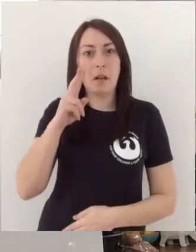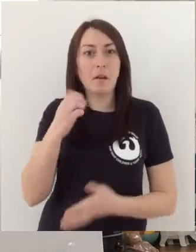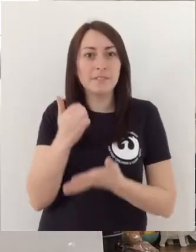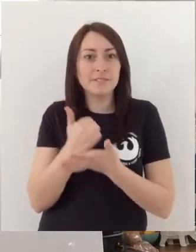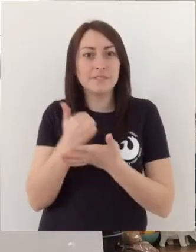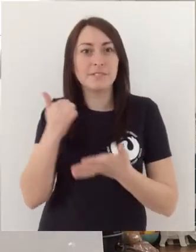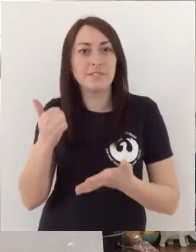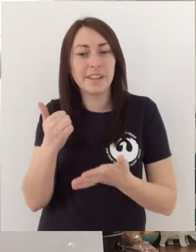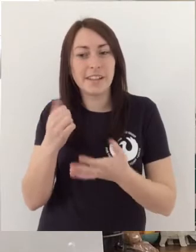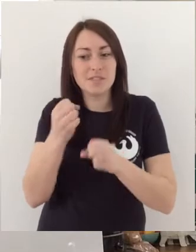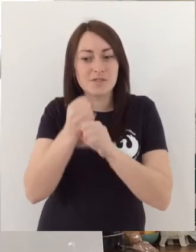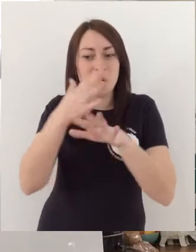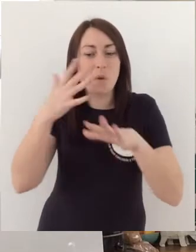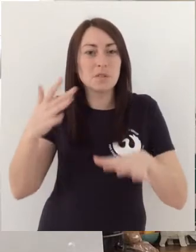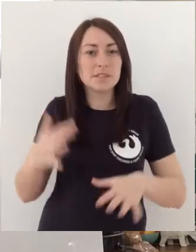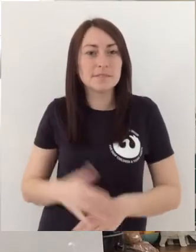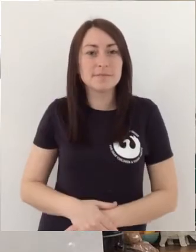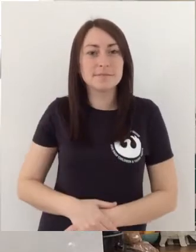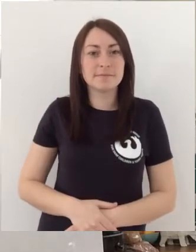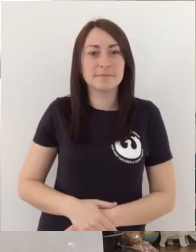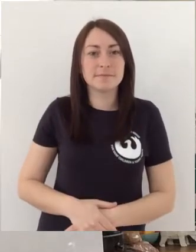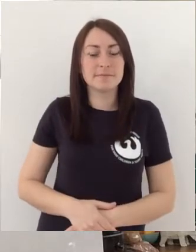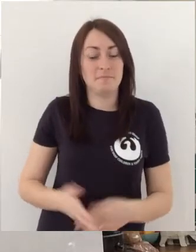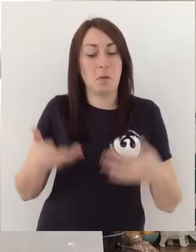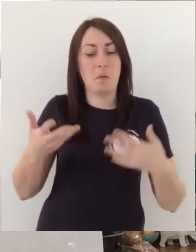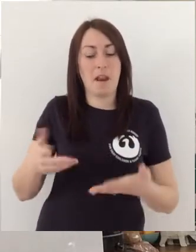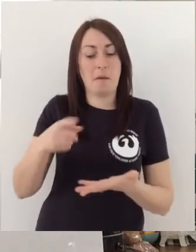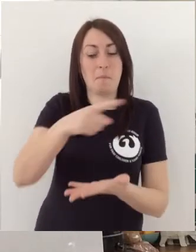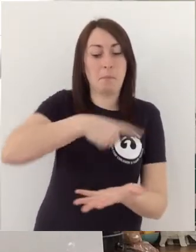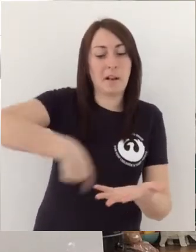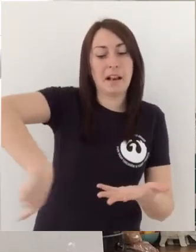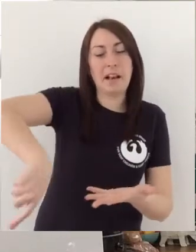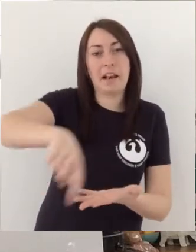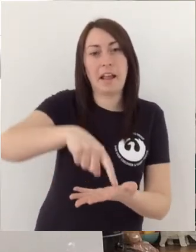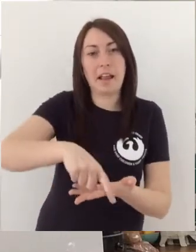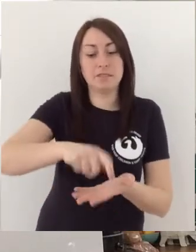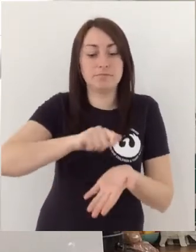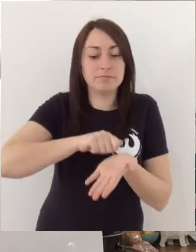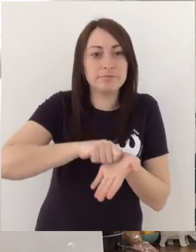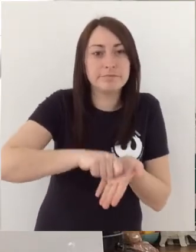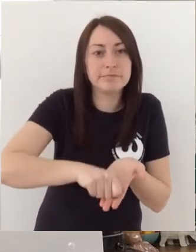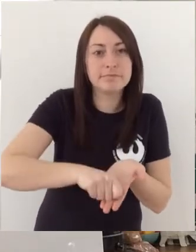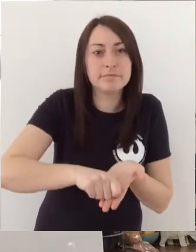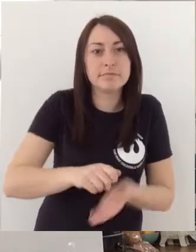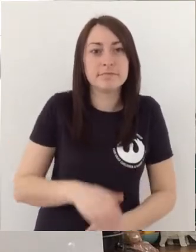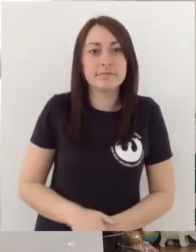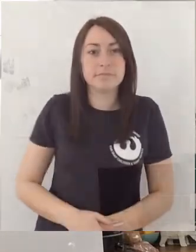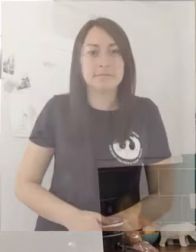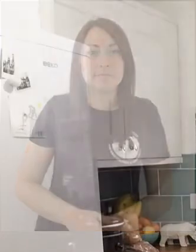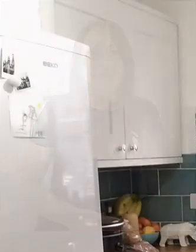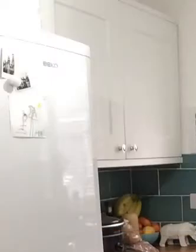They are looking great, nice and golden, so I can pop those straight on my plate.